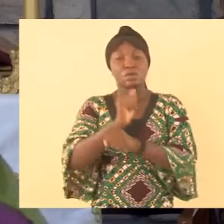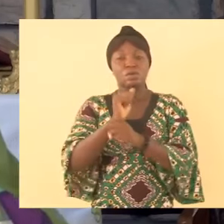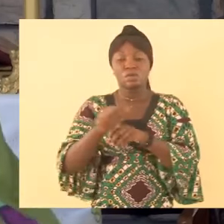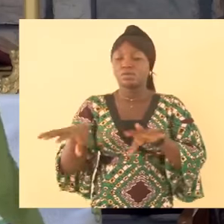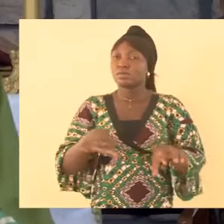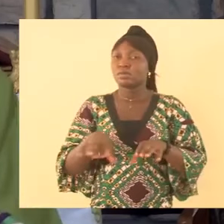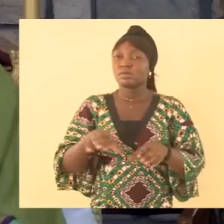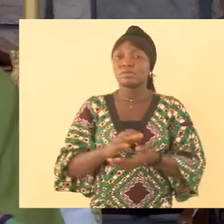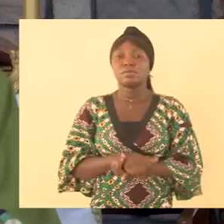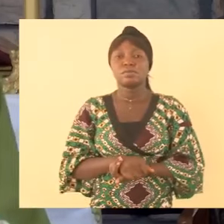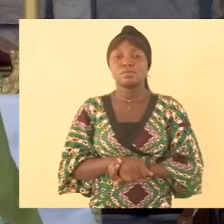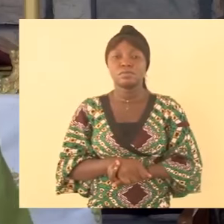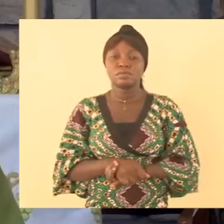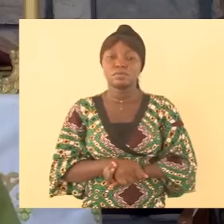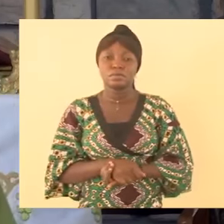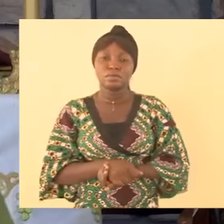done.